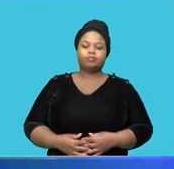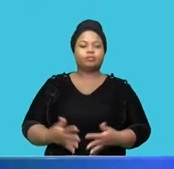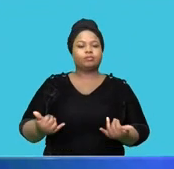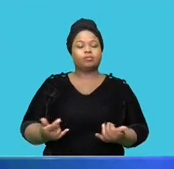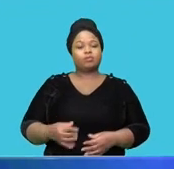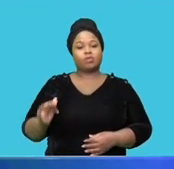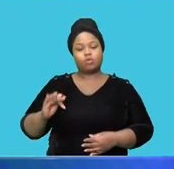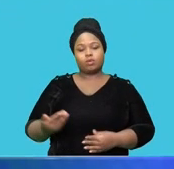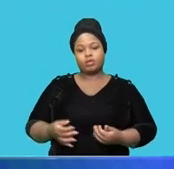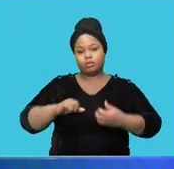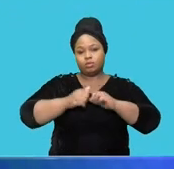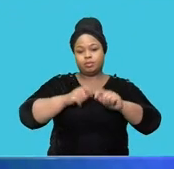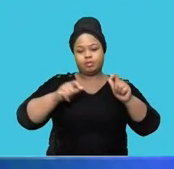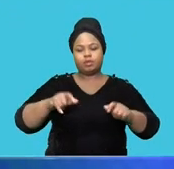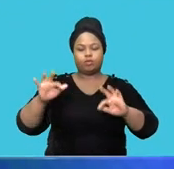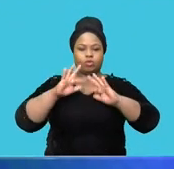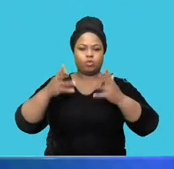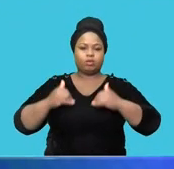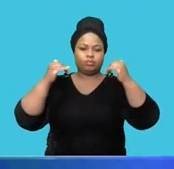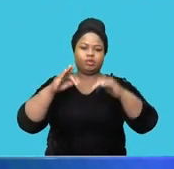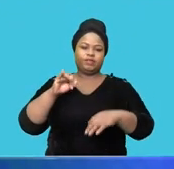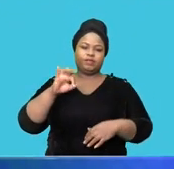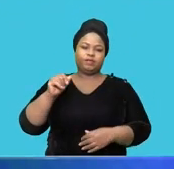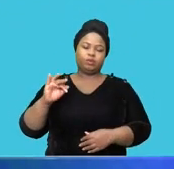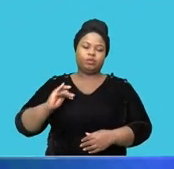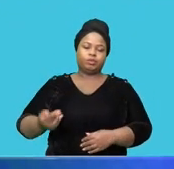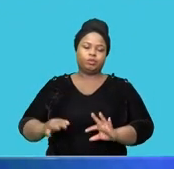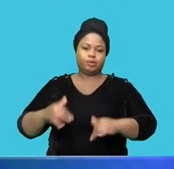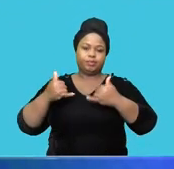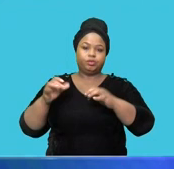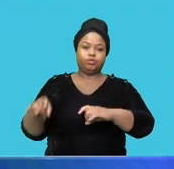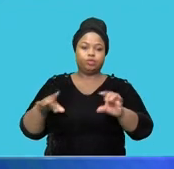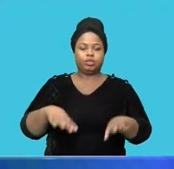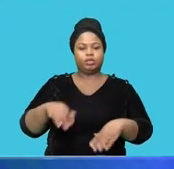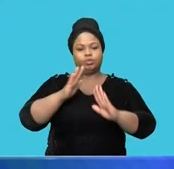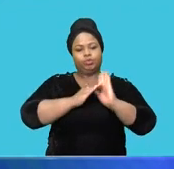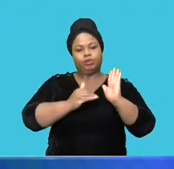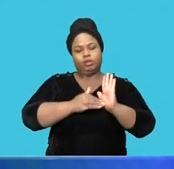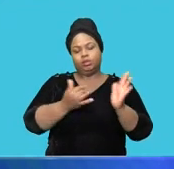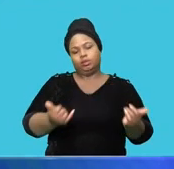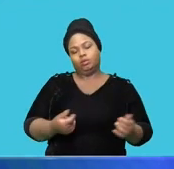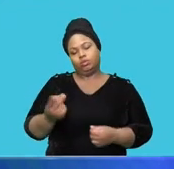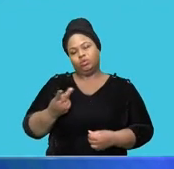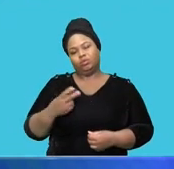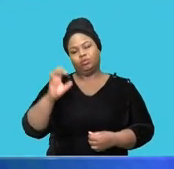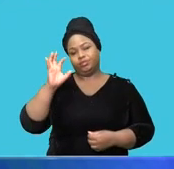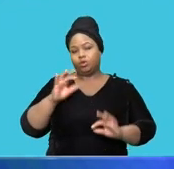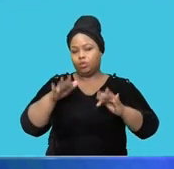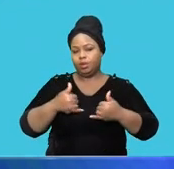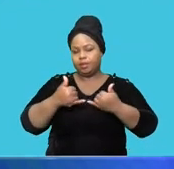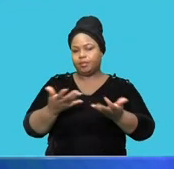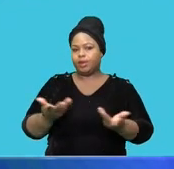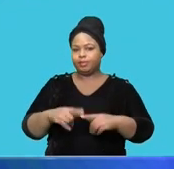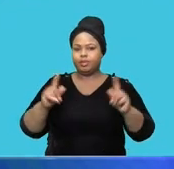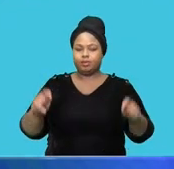Now, with our female athletes on the world stage at the FIFA Women's World Cup in Australia and New Zealand, as well as the Netball World Cup in Cape